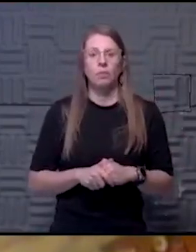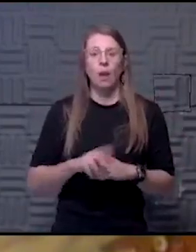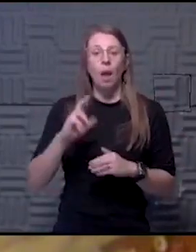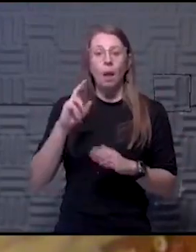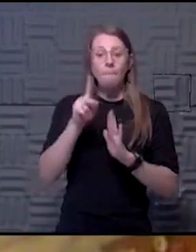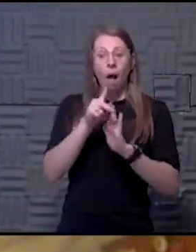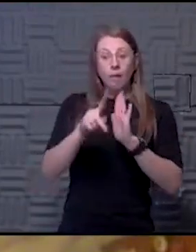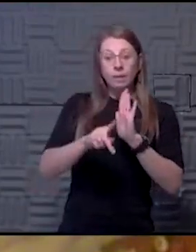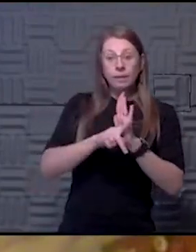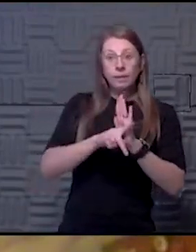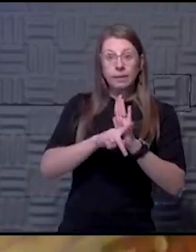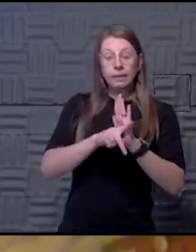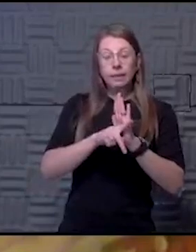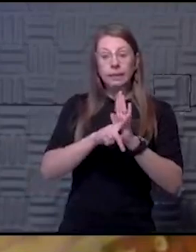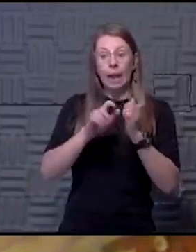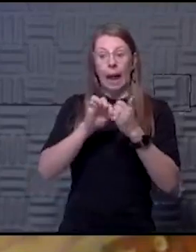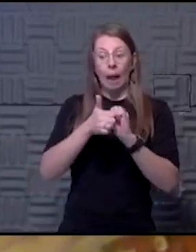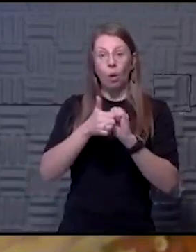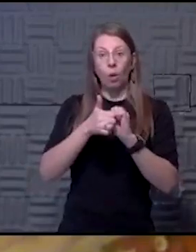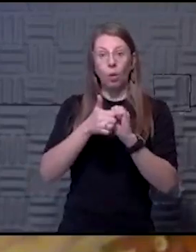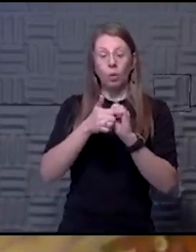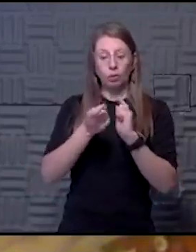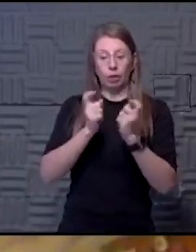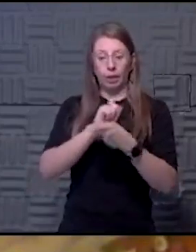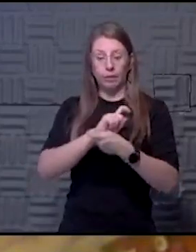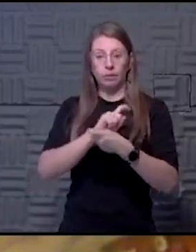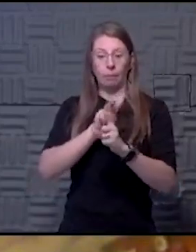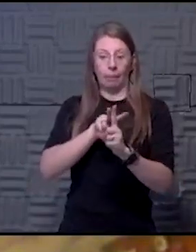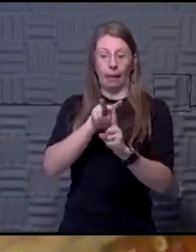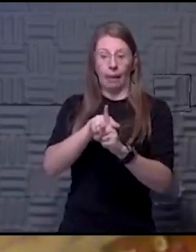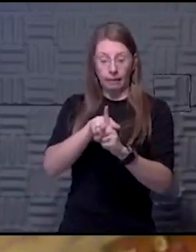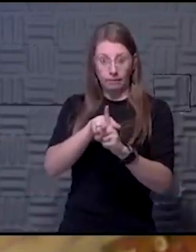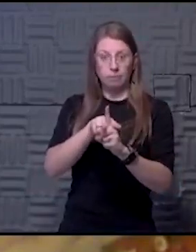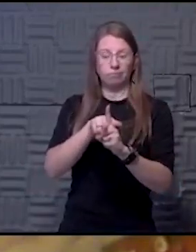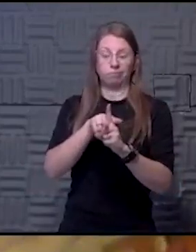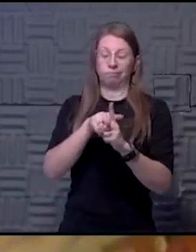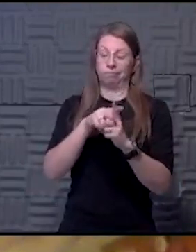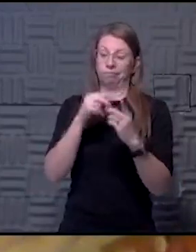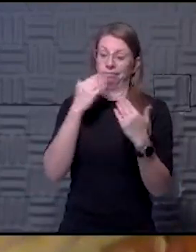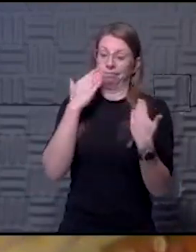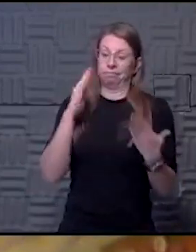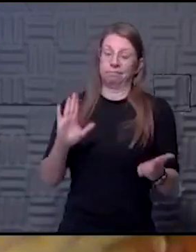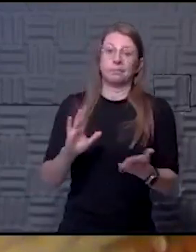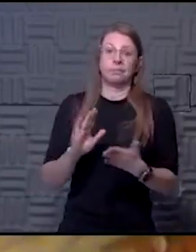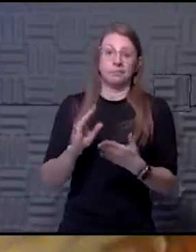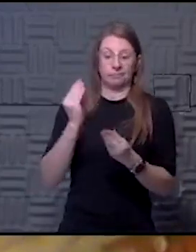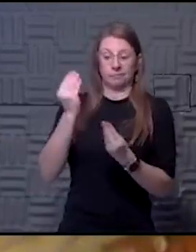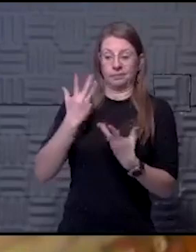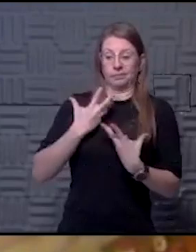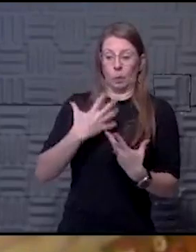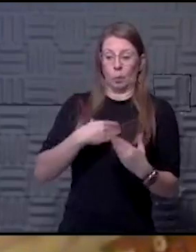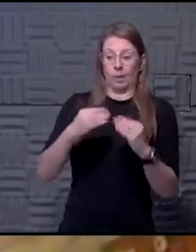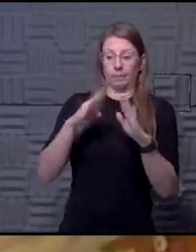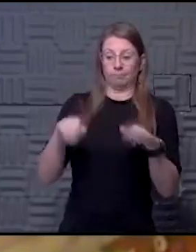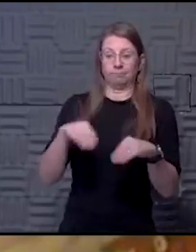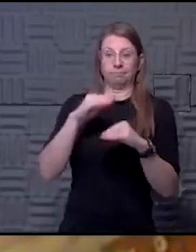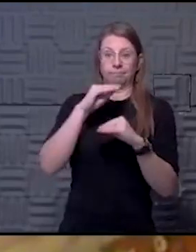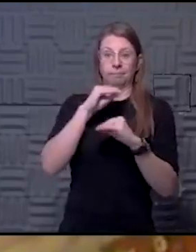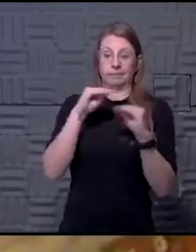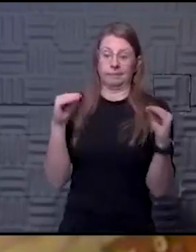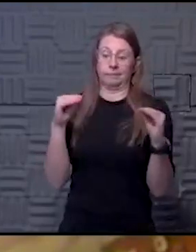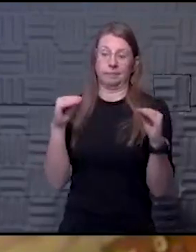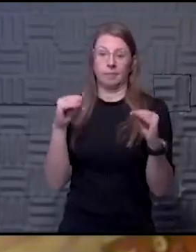policies and how those will be changed or applied. We have not gotten direction from the White House